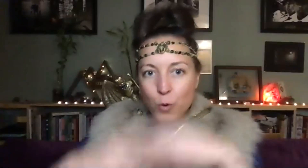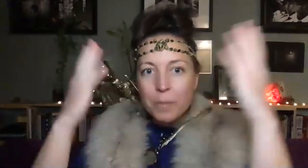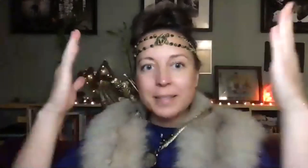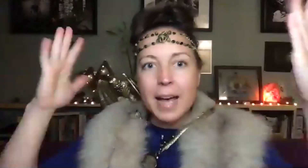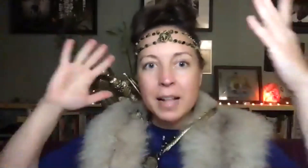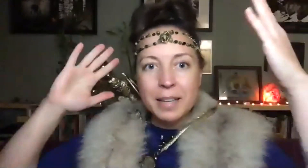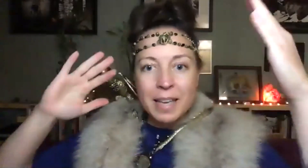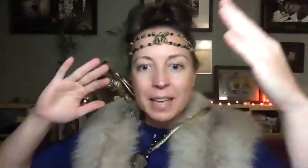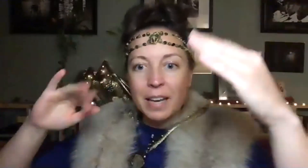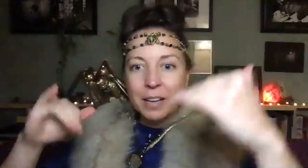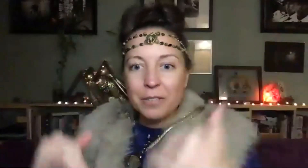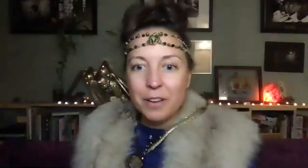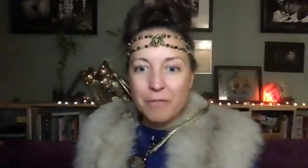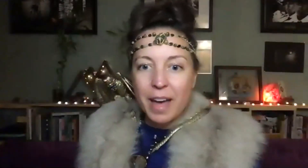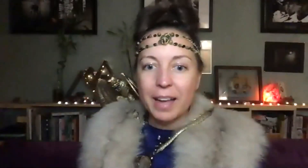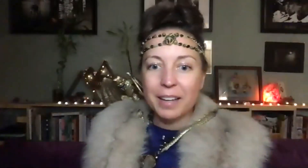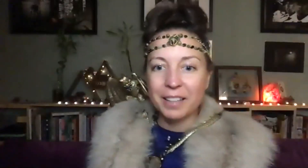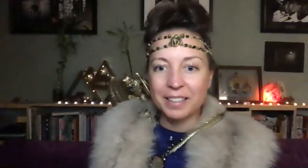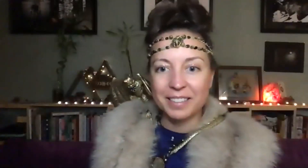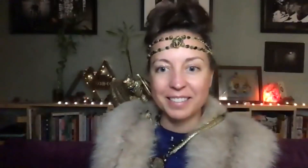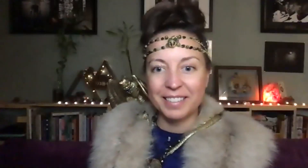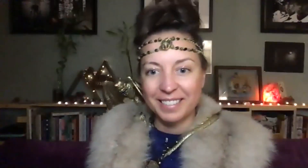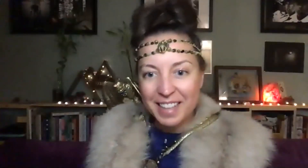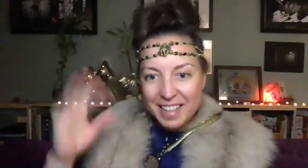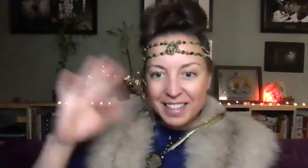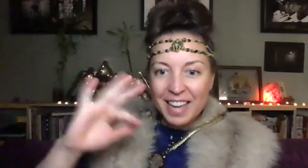The woman-tality of that.